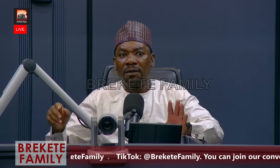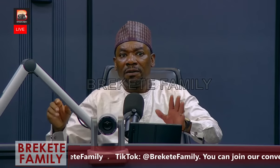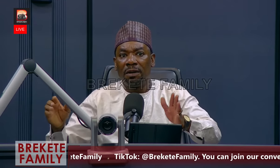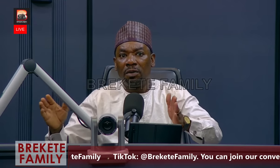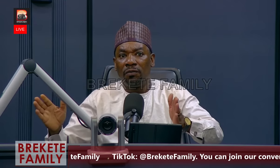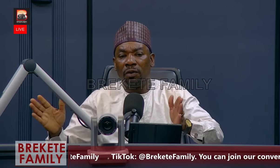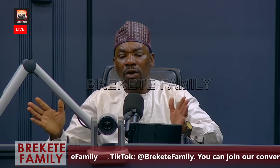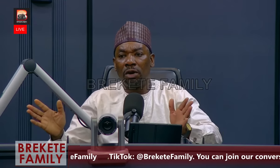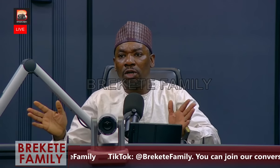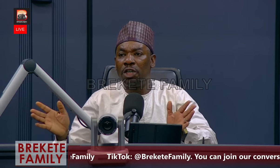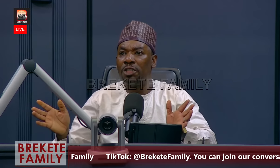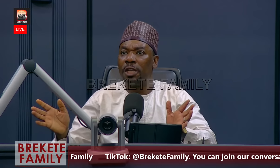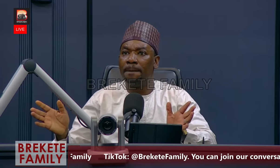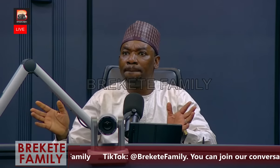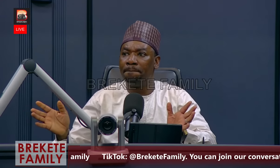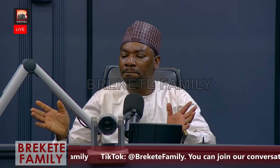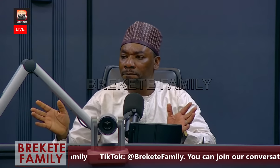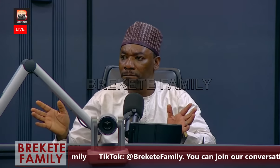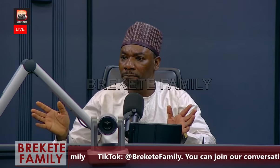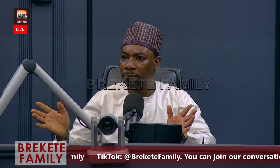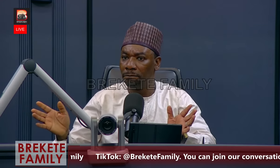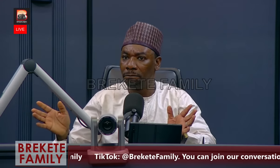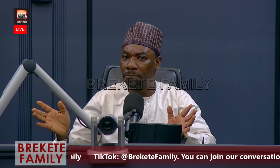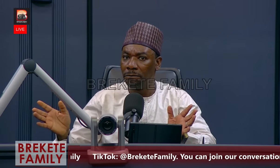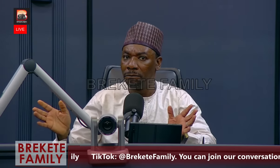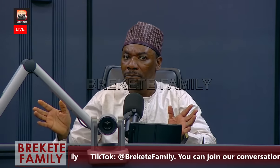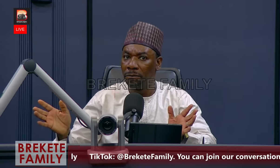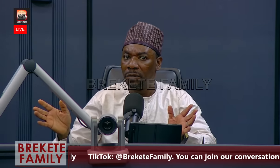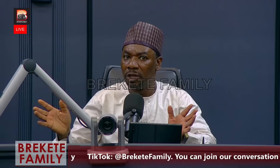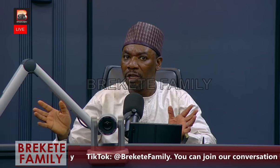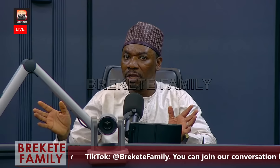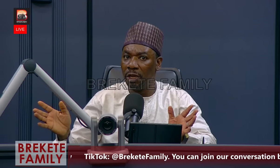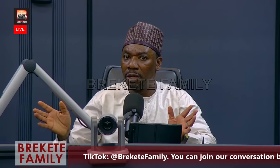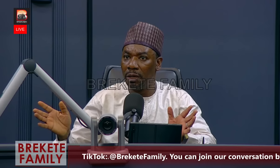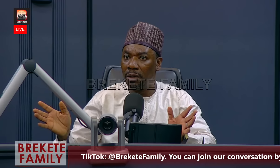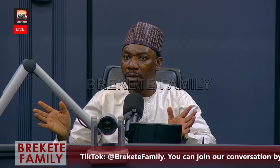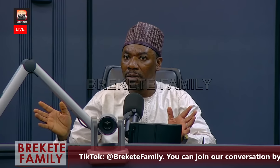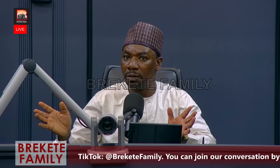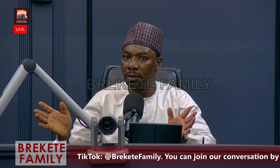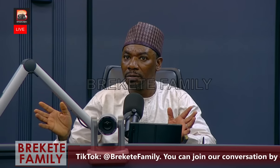now for this um